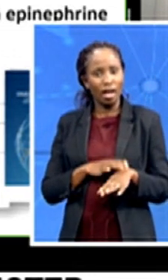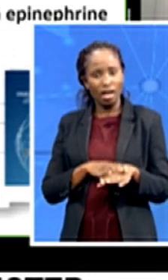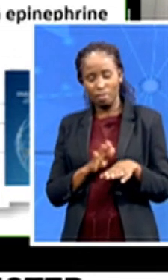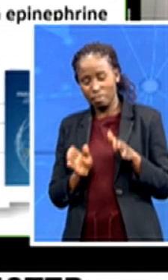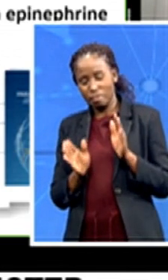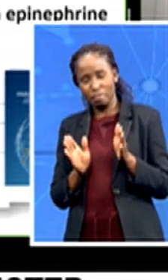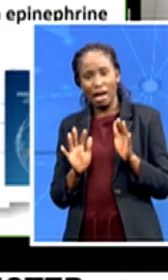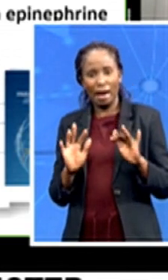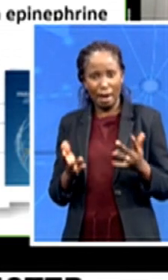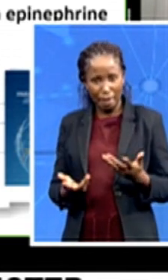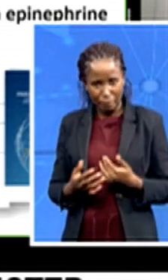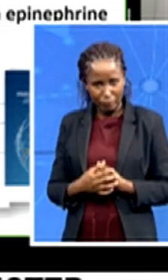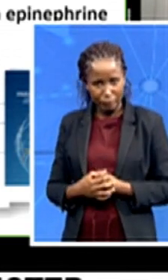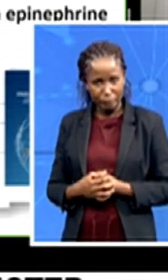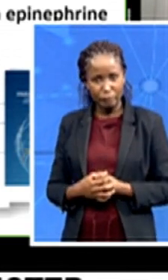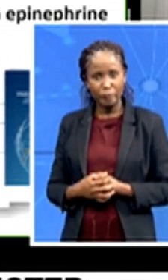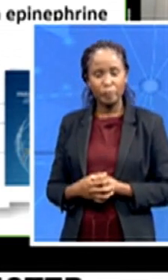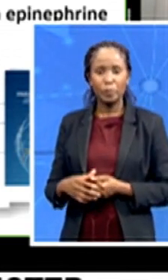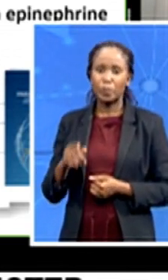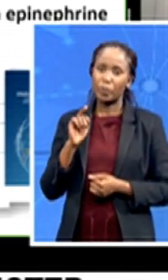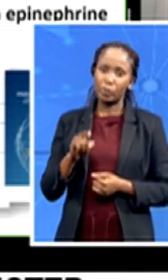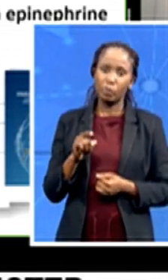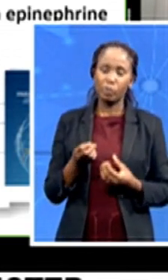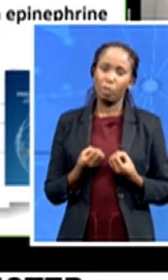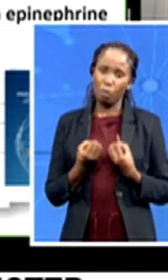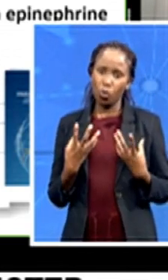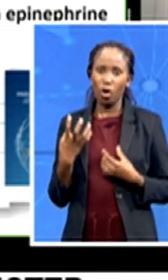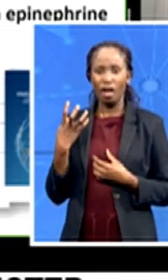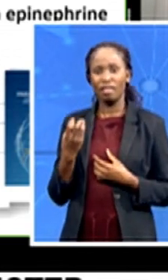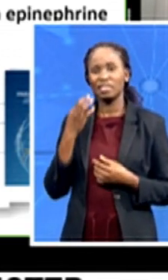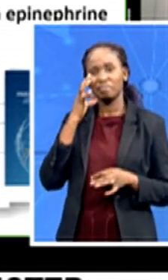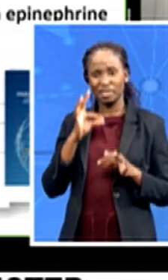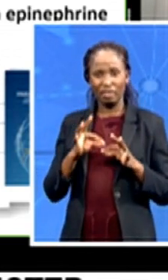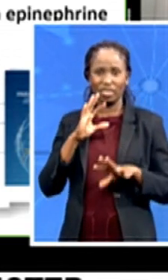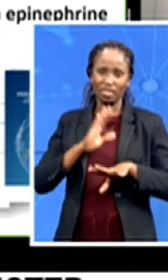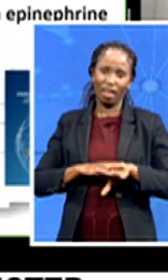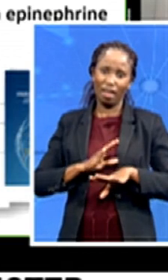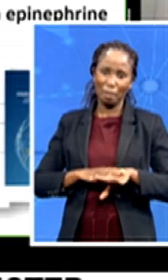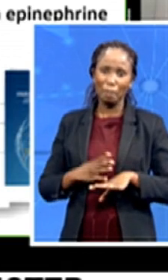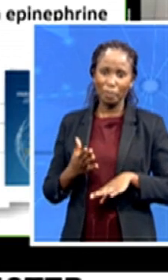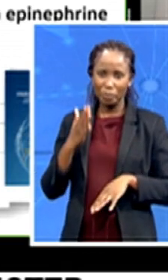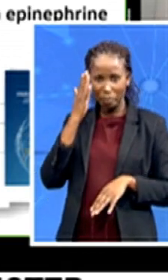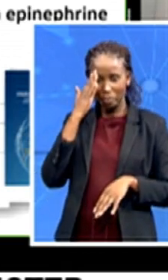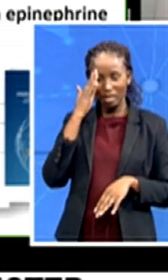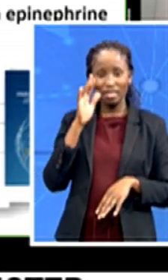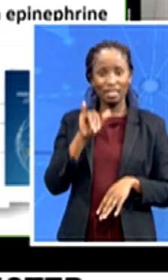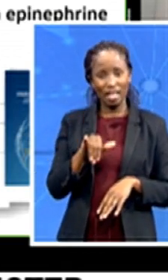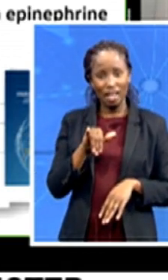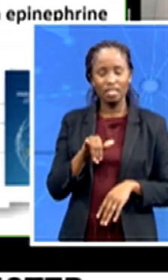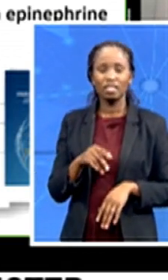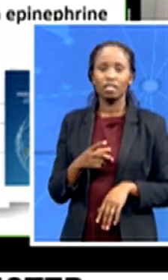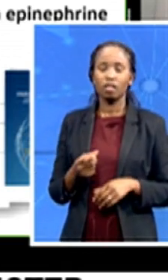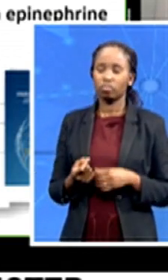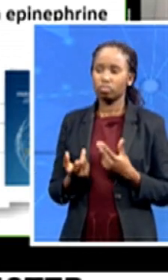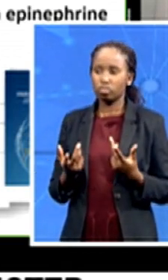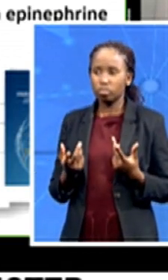or most of them have, a specific time window, which makes it, logical that this would present. So